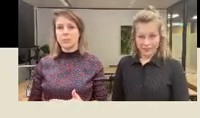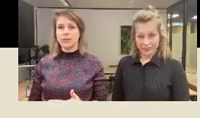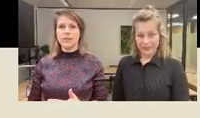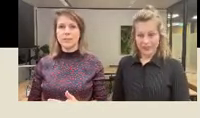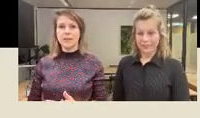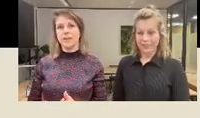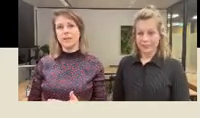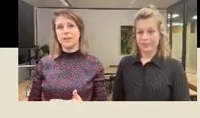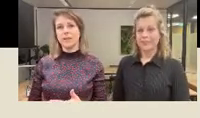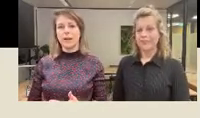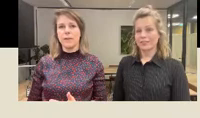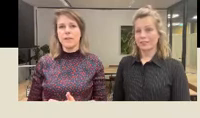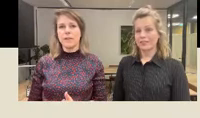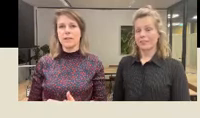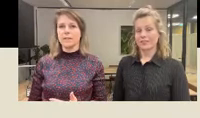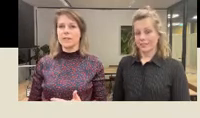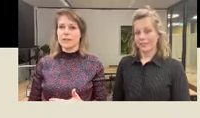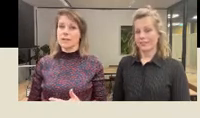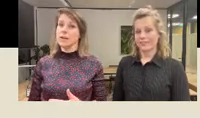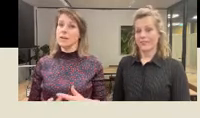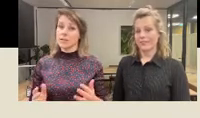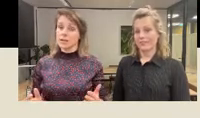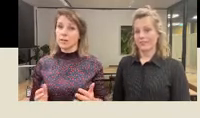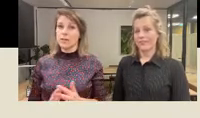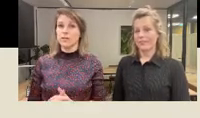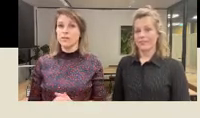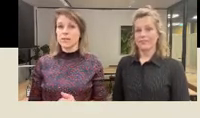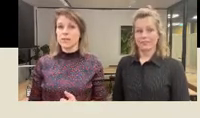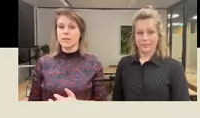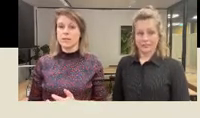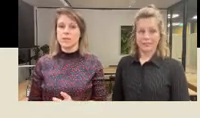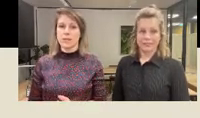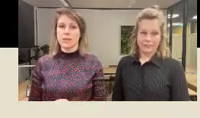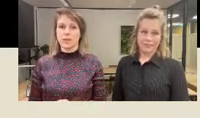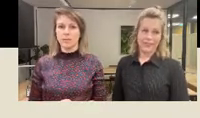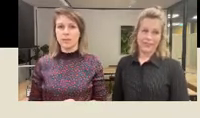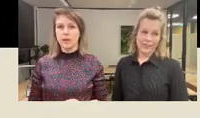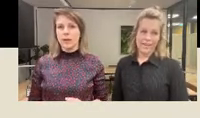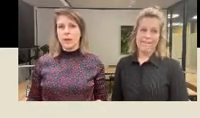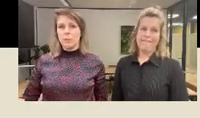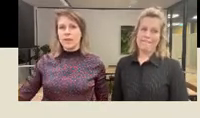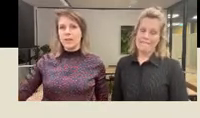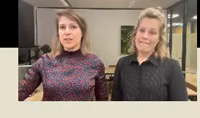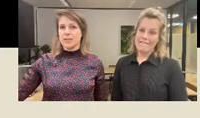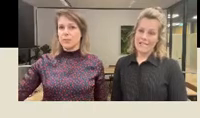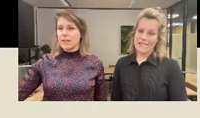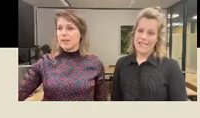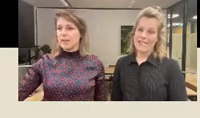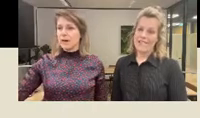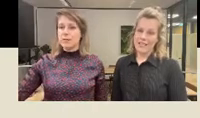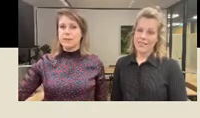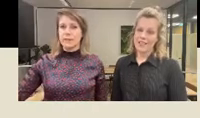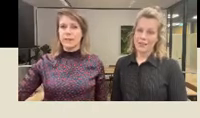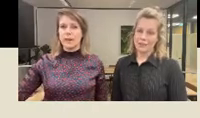patient would participate in physical activities lasting also 60 minutes per session. Patients'